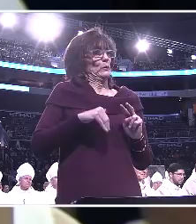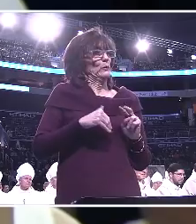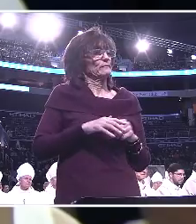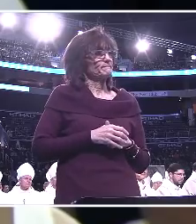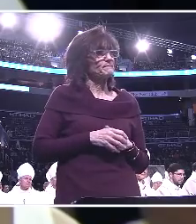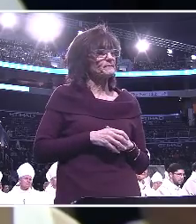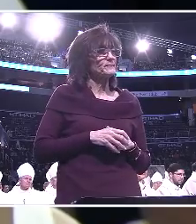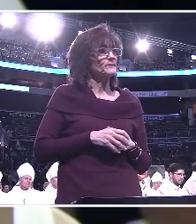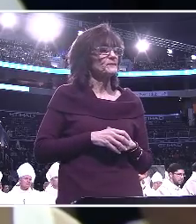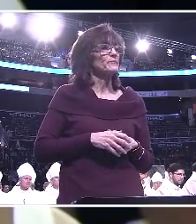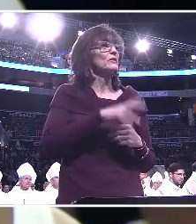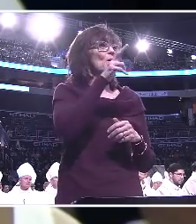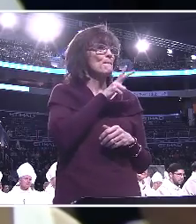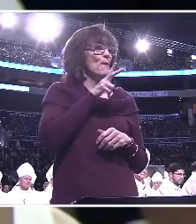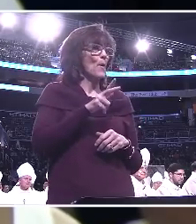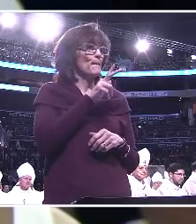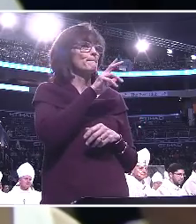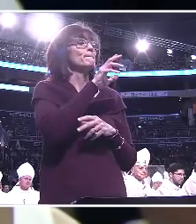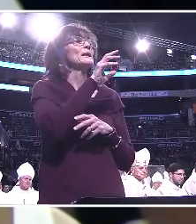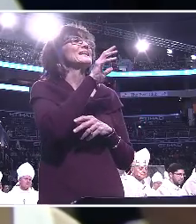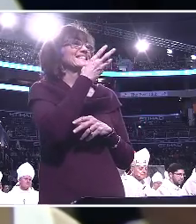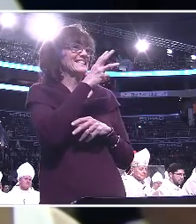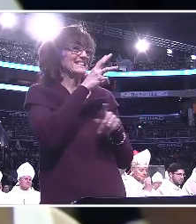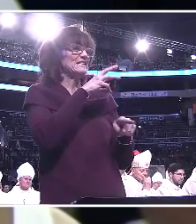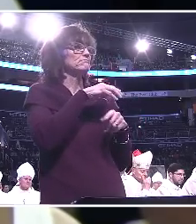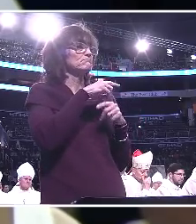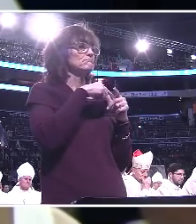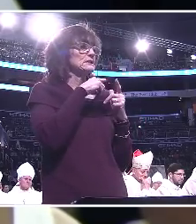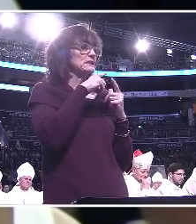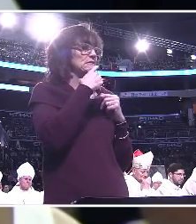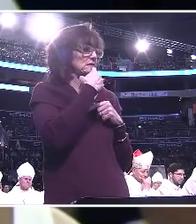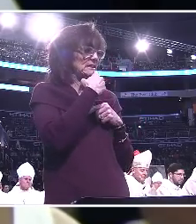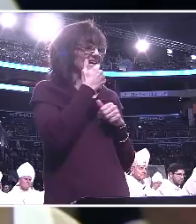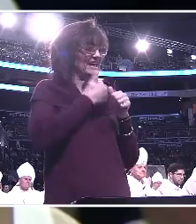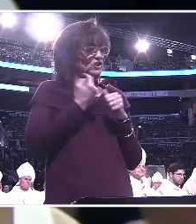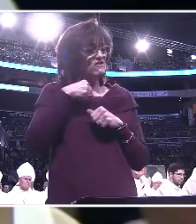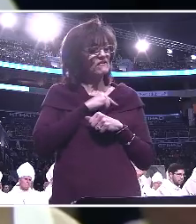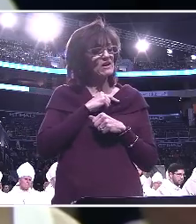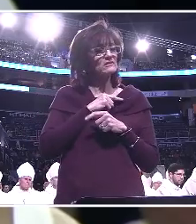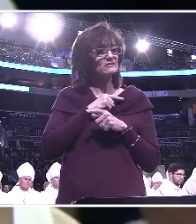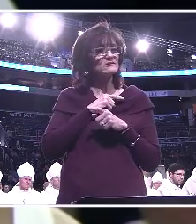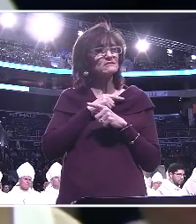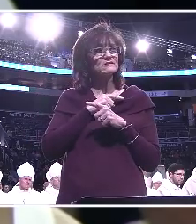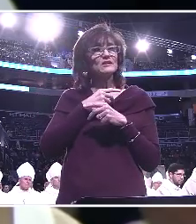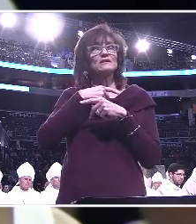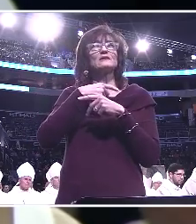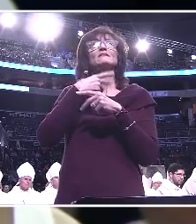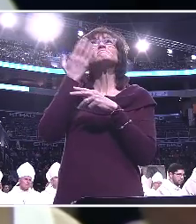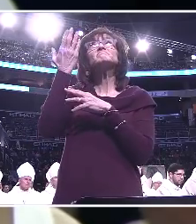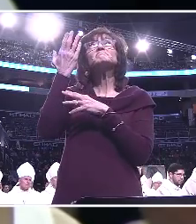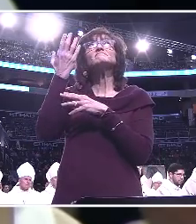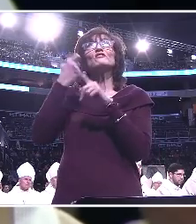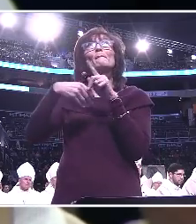Pope Emeritus Benedict XVI said, "Each of us is the result of a thought of God. Each of us is